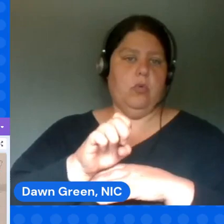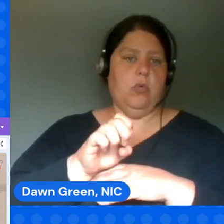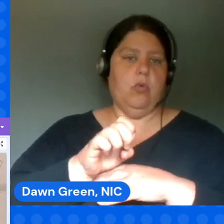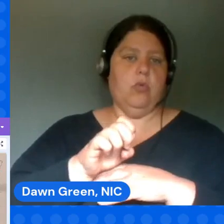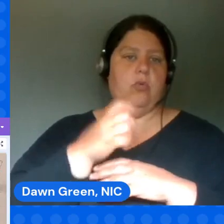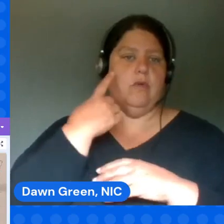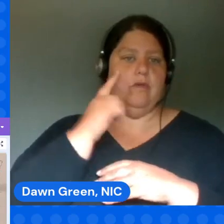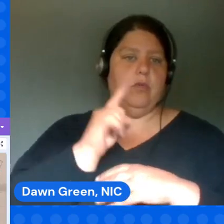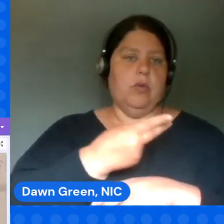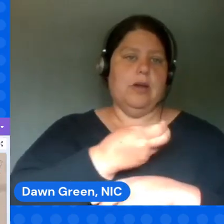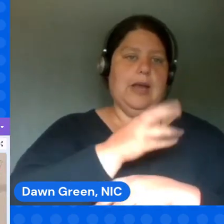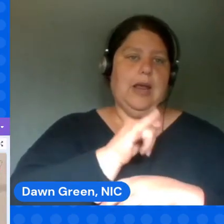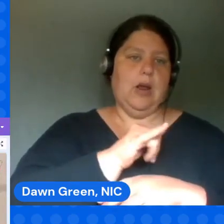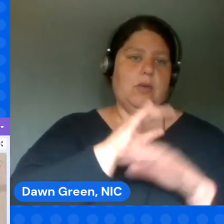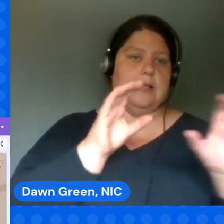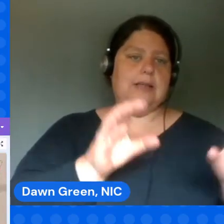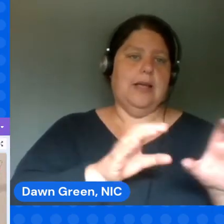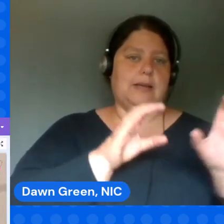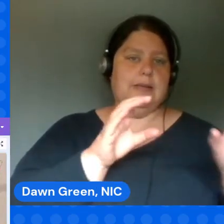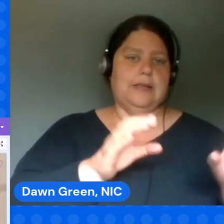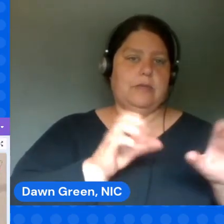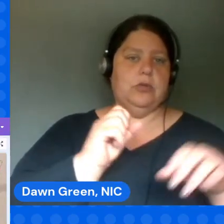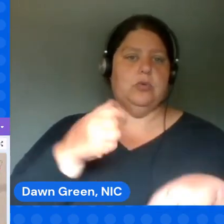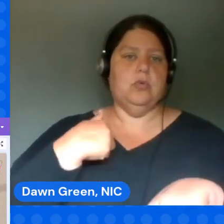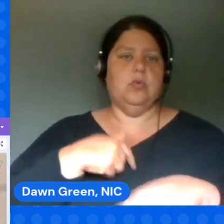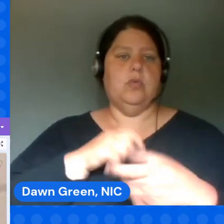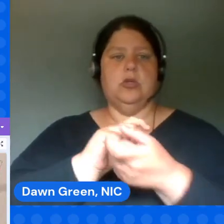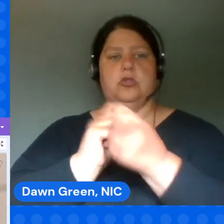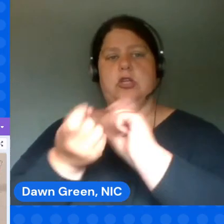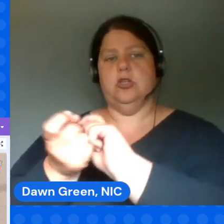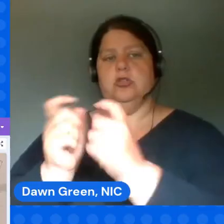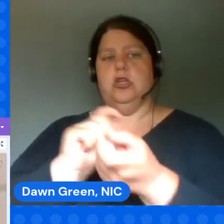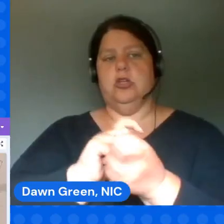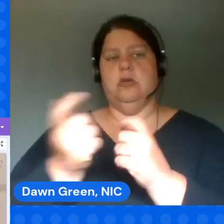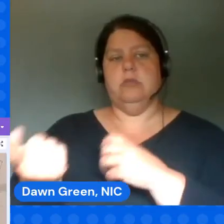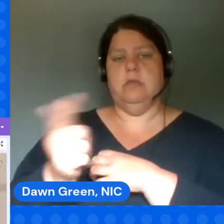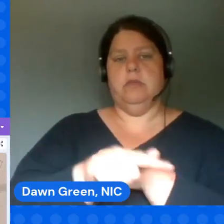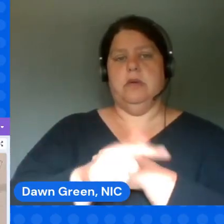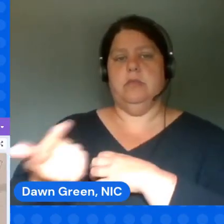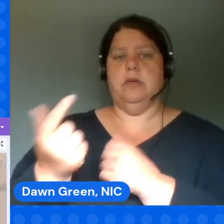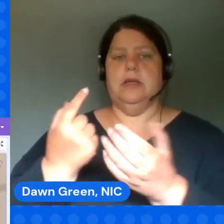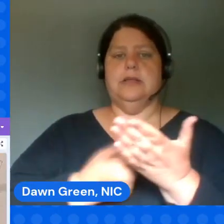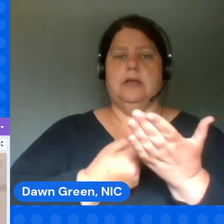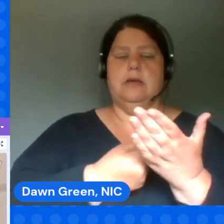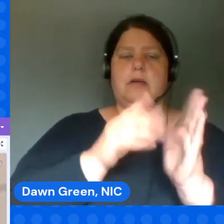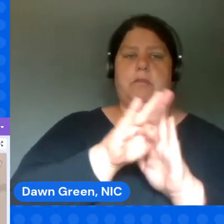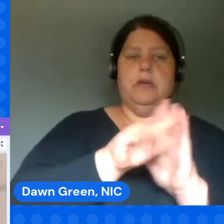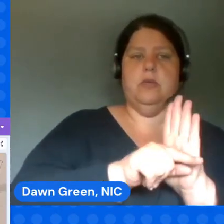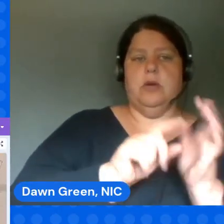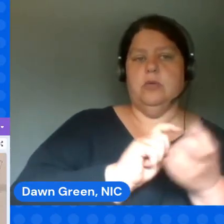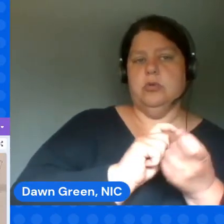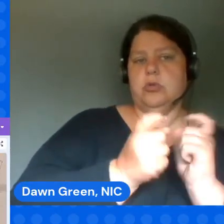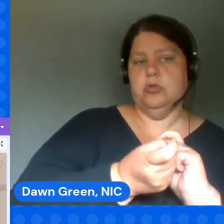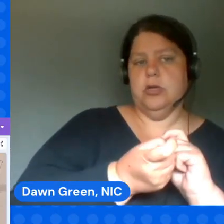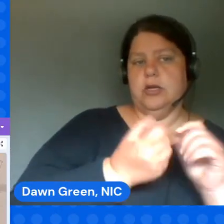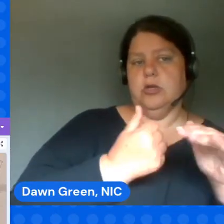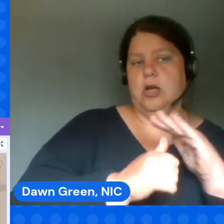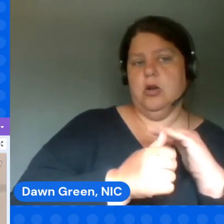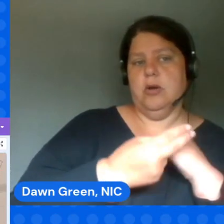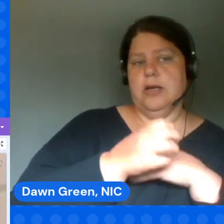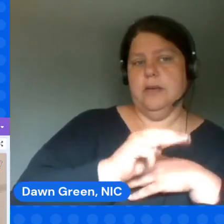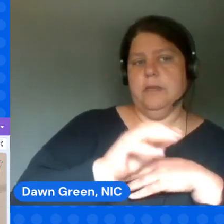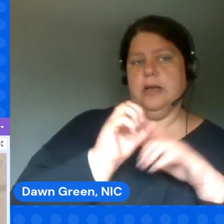activities. And so we switch back and forth. So sometimes the background changed under him. You can actually obviously do